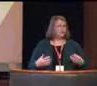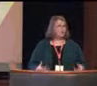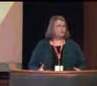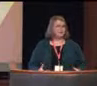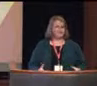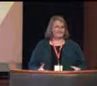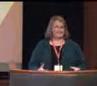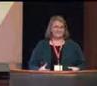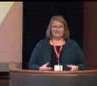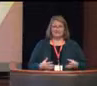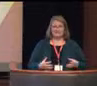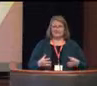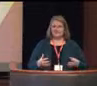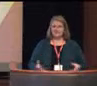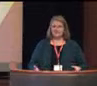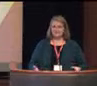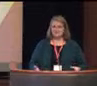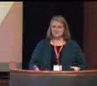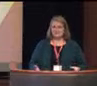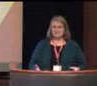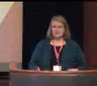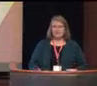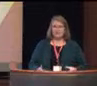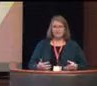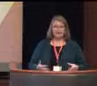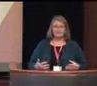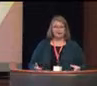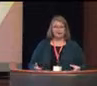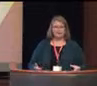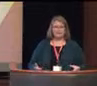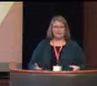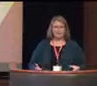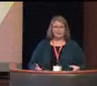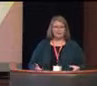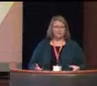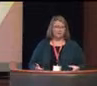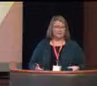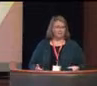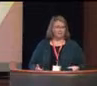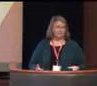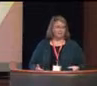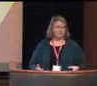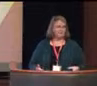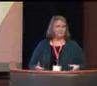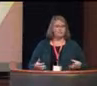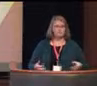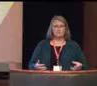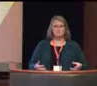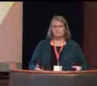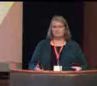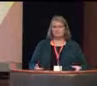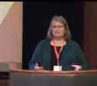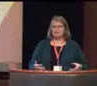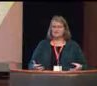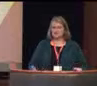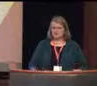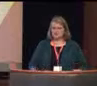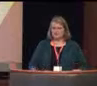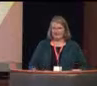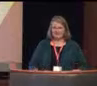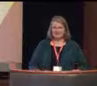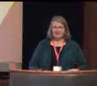So what are our next steps? As I said, this is just a preview. We have 5 rounds of engagement that we're working with panel members, and we've only been through the first